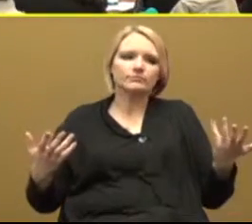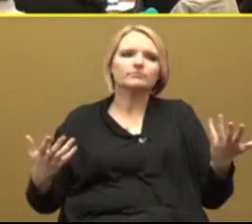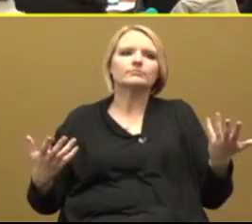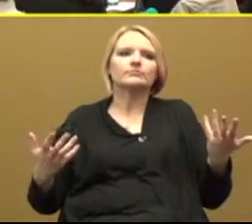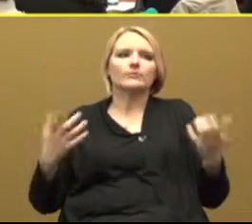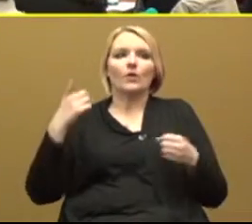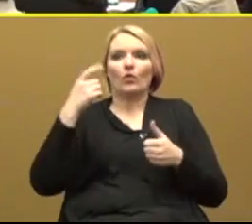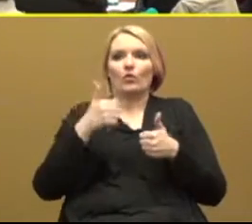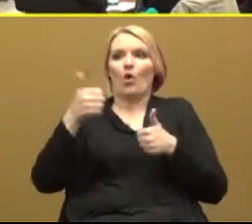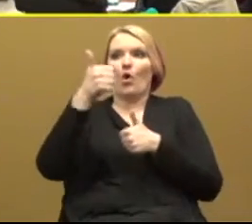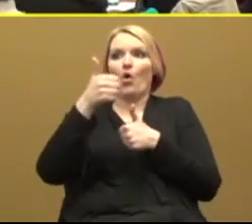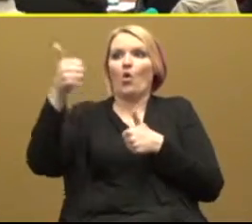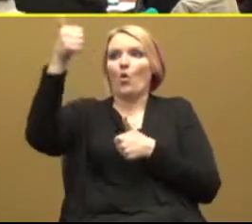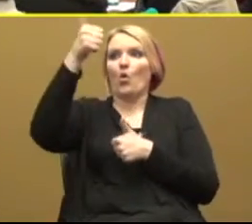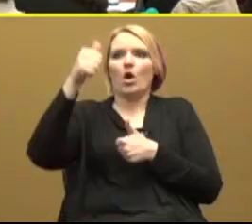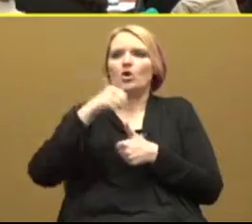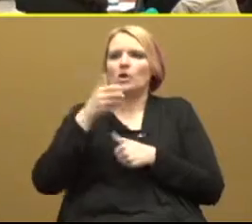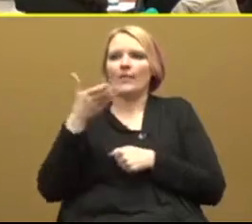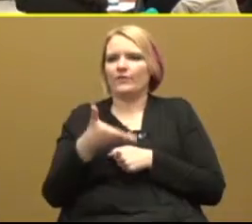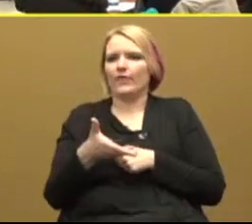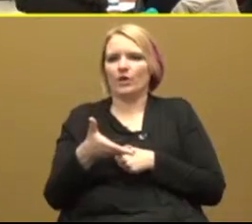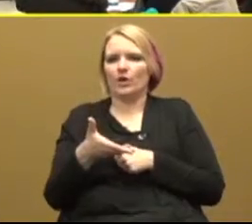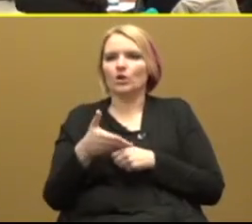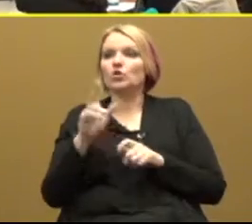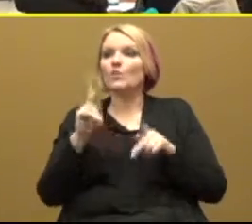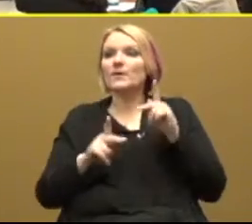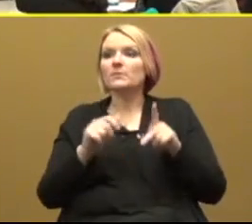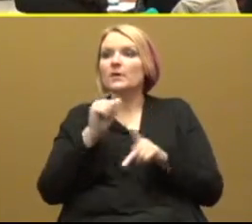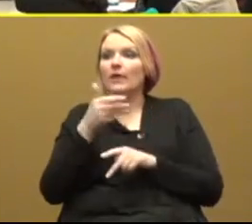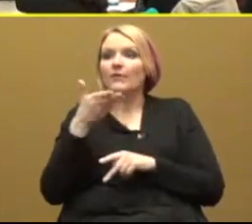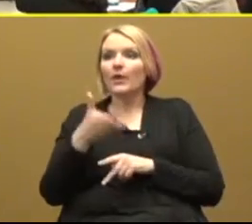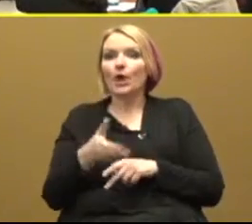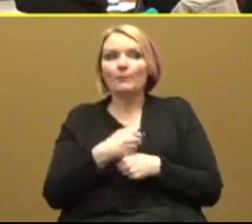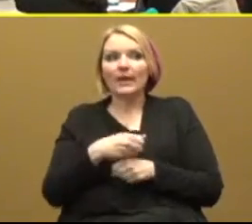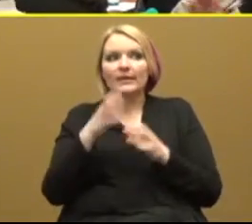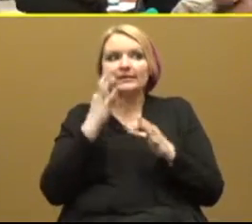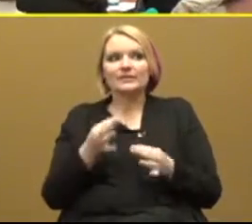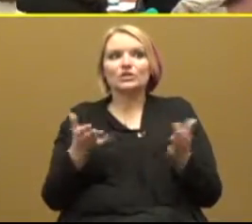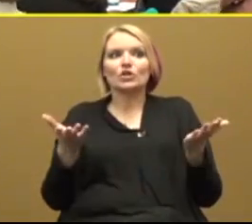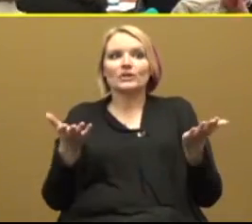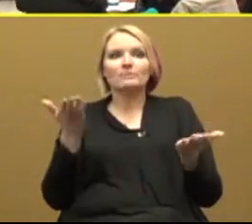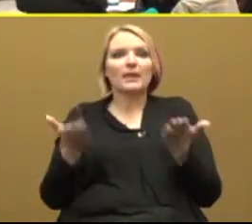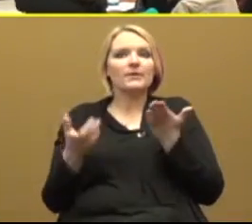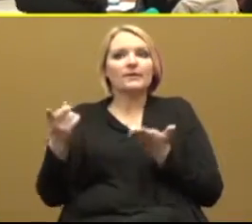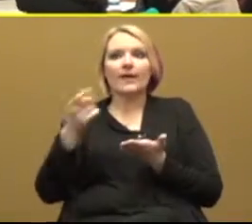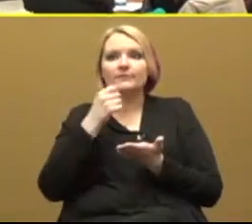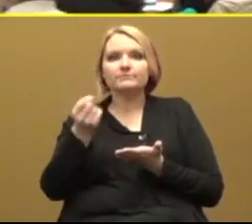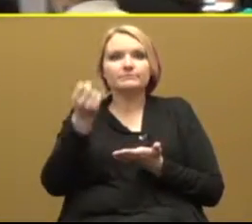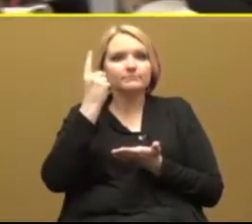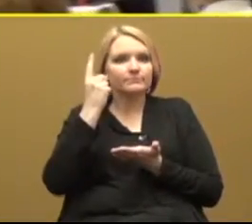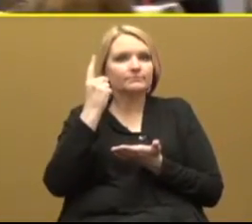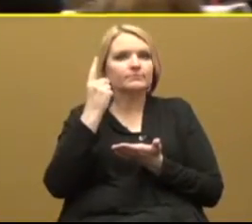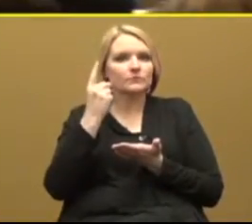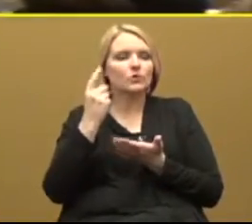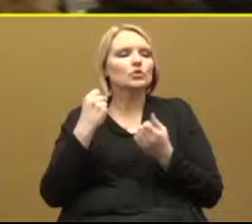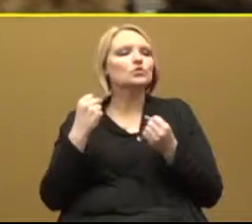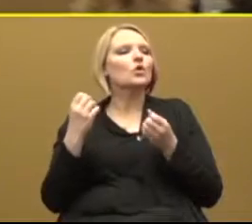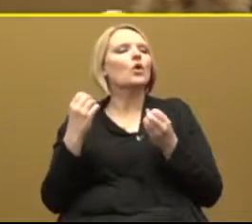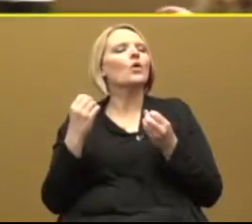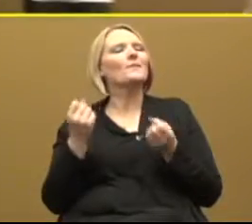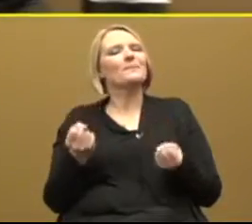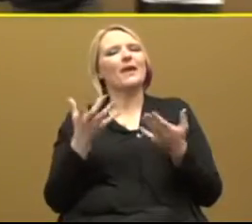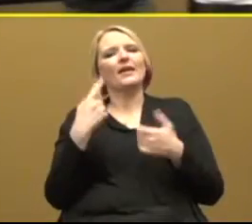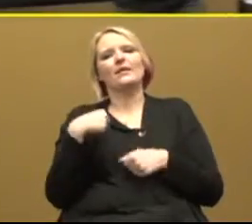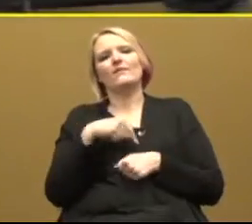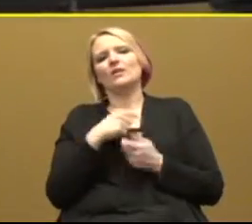And they're not the people that are there. So it's people that aren't there that are making some decisions that may not understand. So